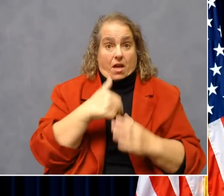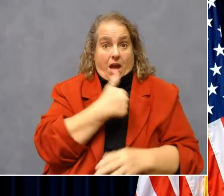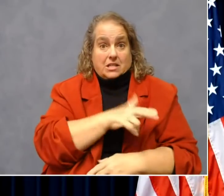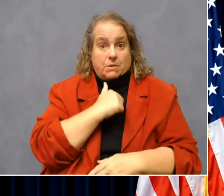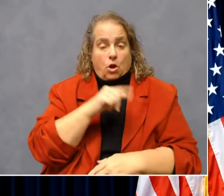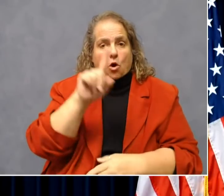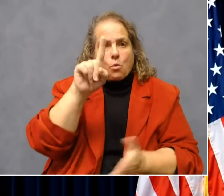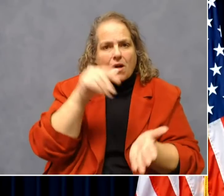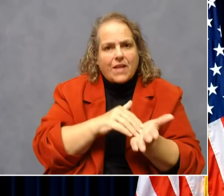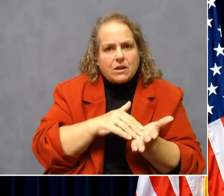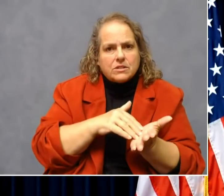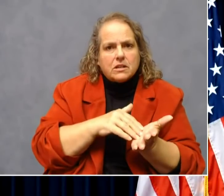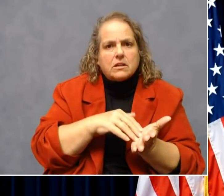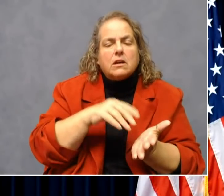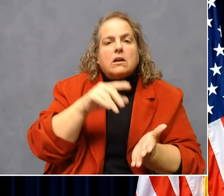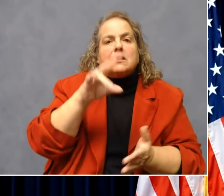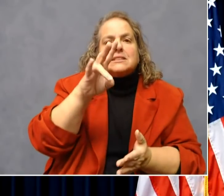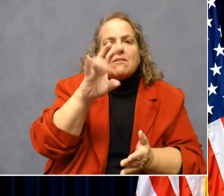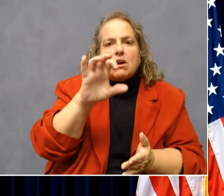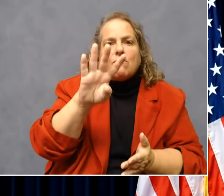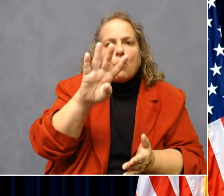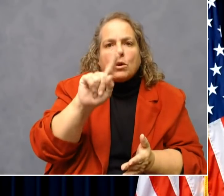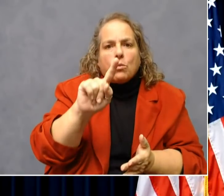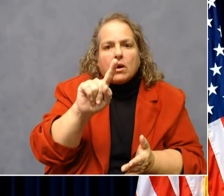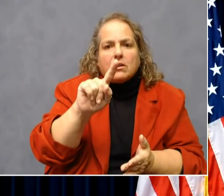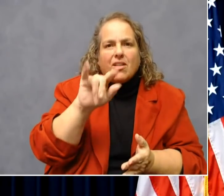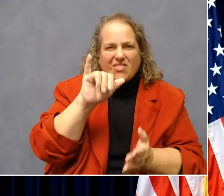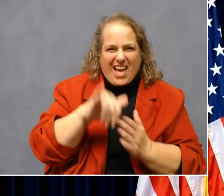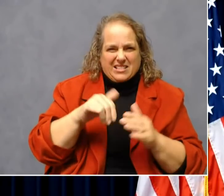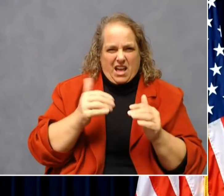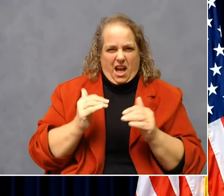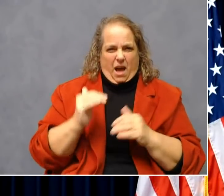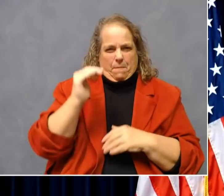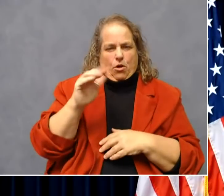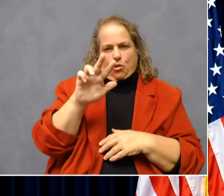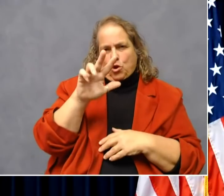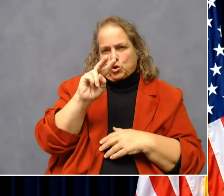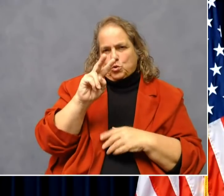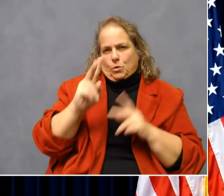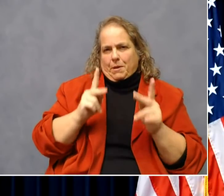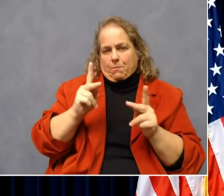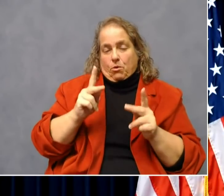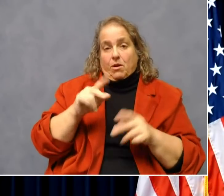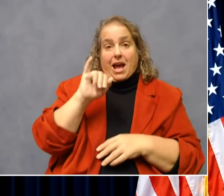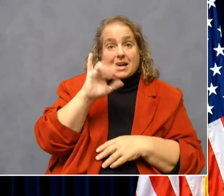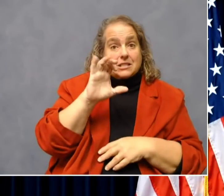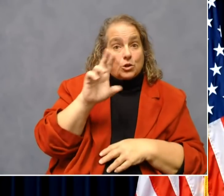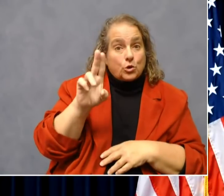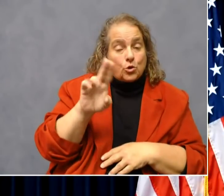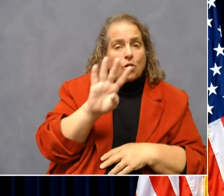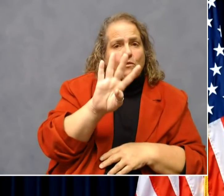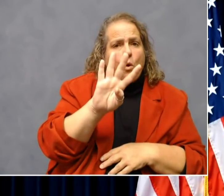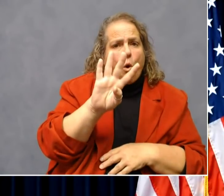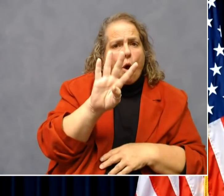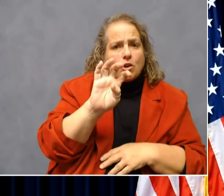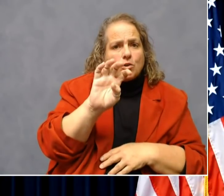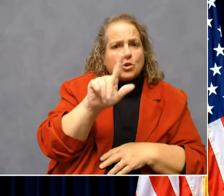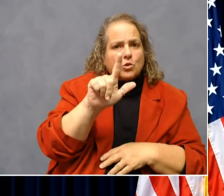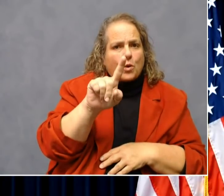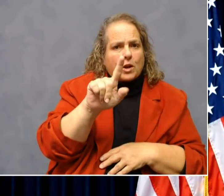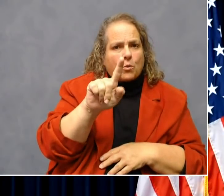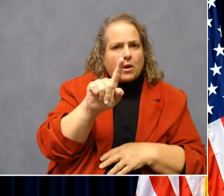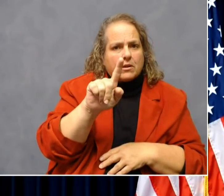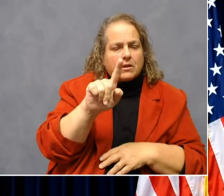1,741. That's up 32 people from just yesterday. Currently in the ICU, 421, up 14